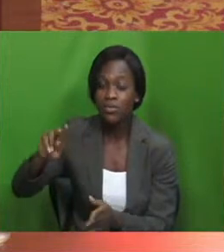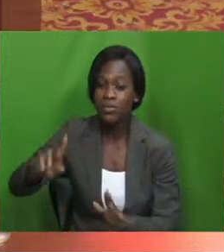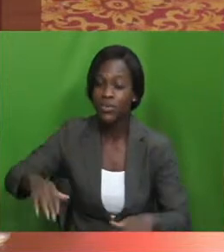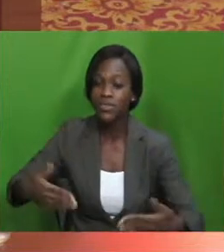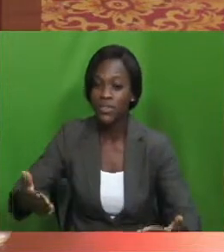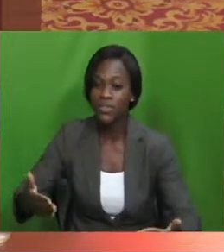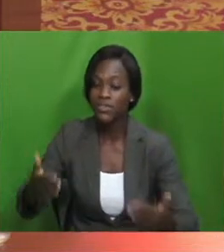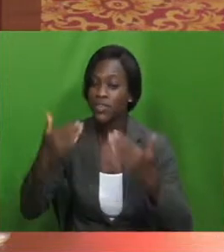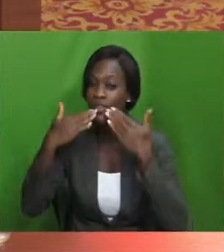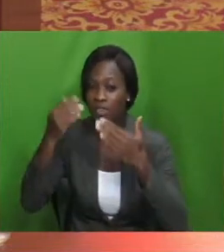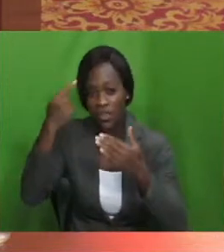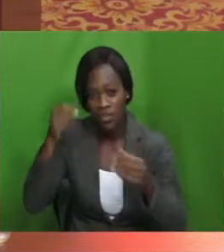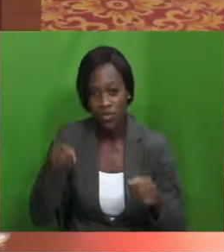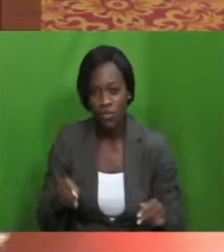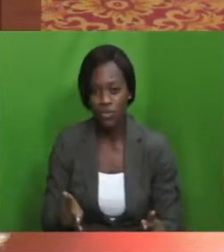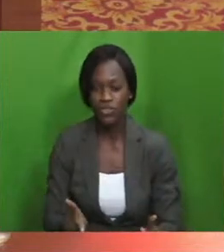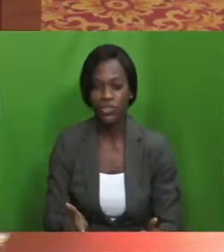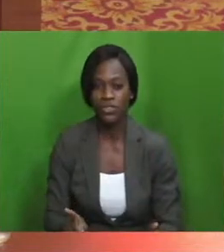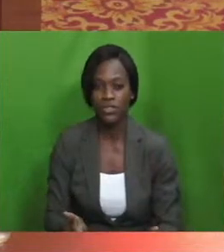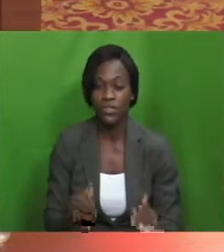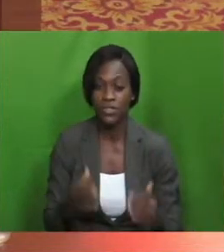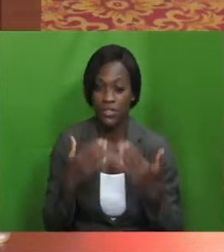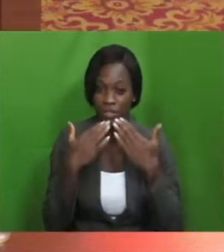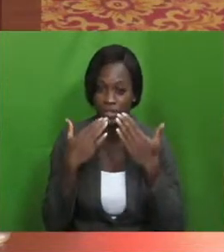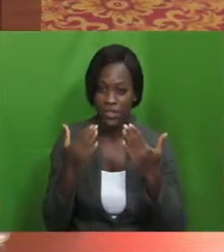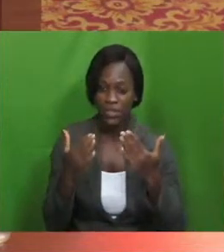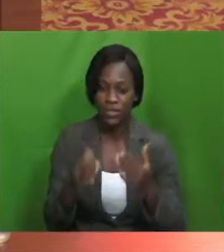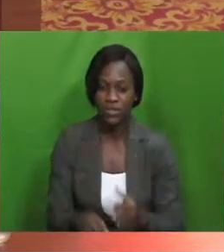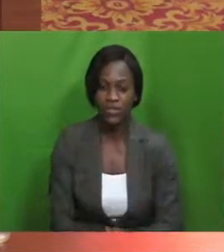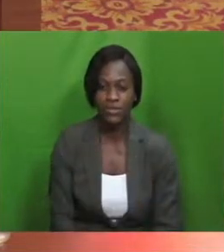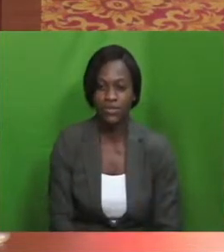you very much for the opportunity. Thank you once again.